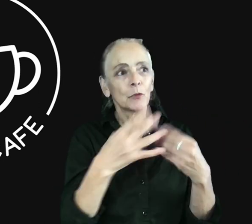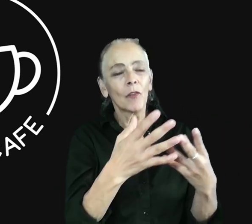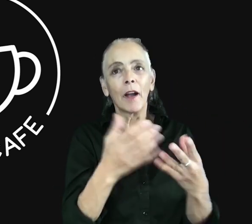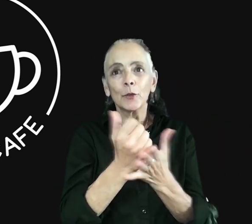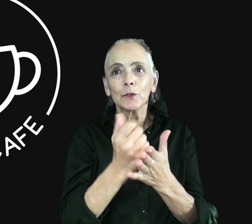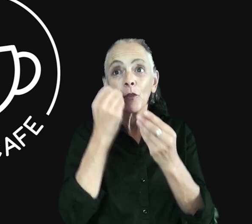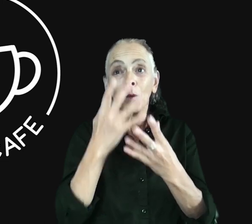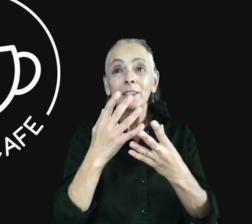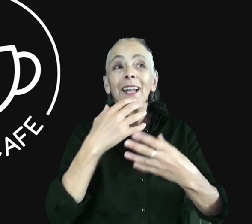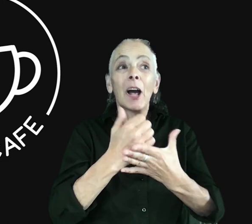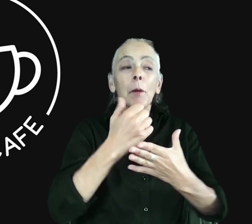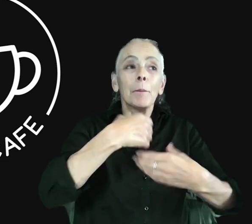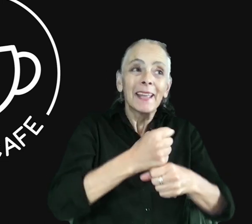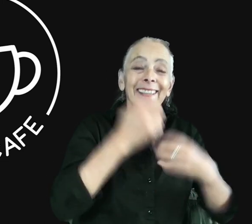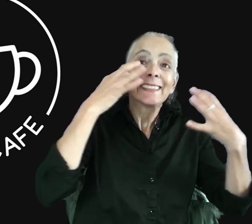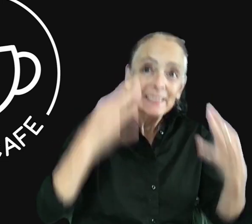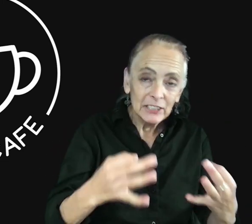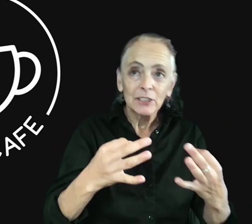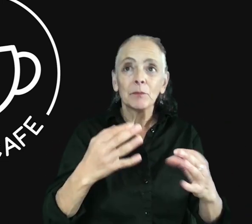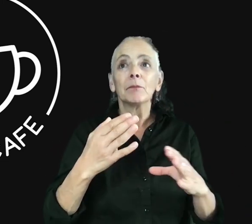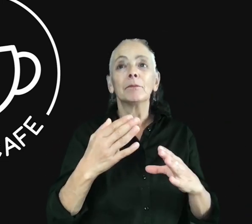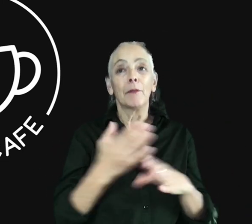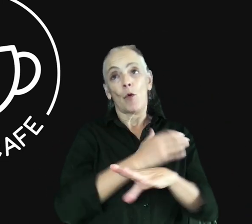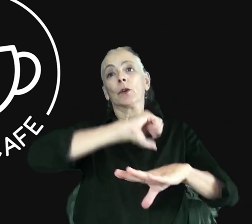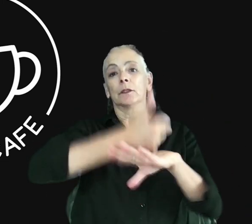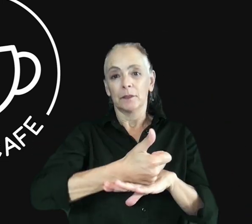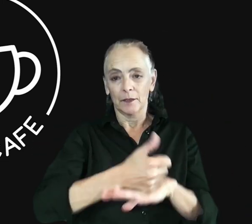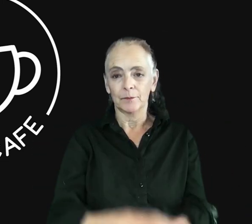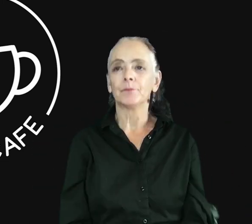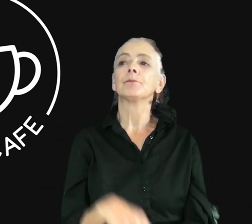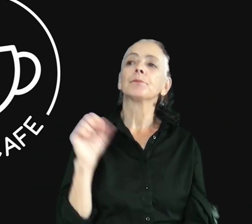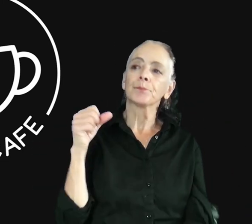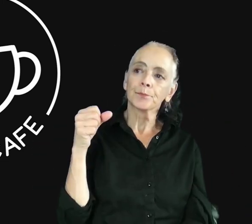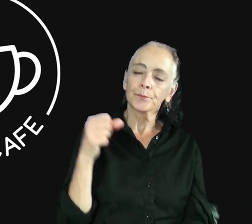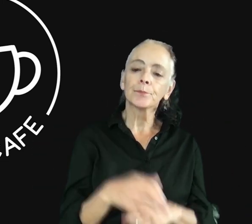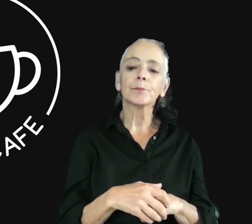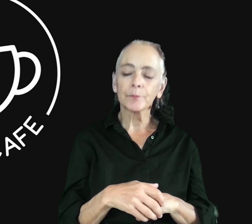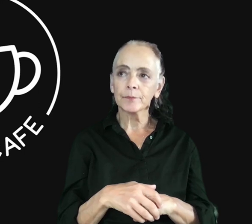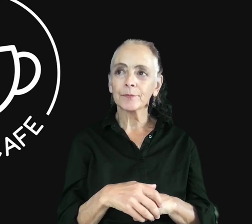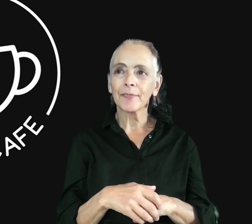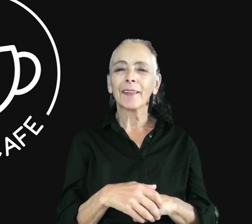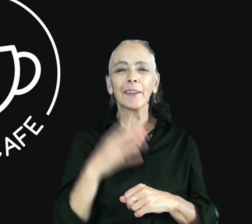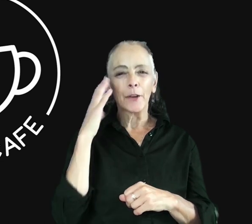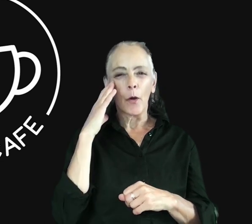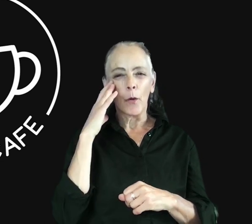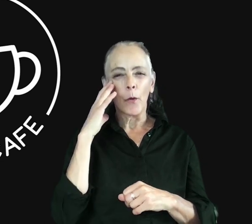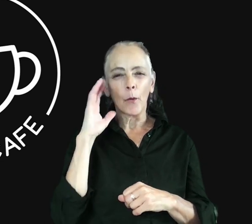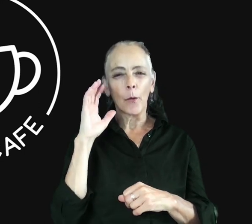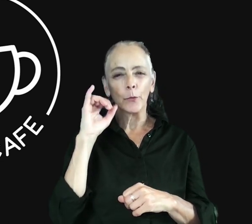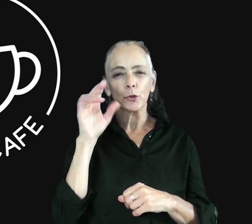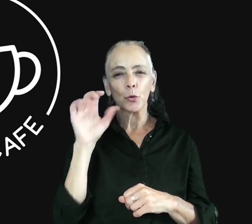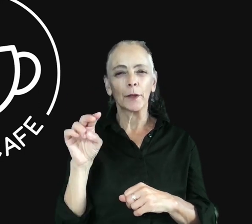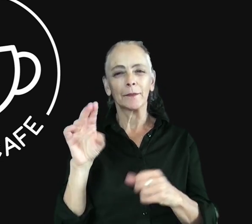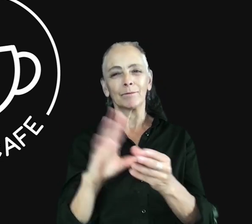to help them make their decision in the first place i think it touches on a bit of that kind of mentality that that julian